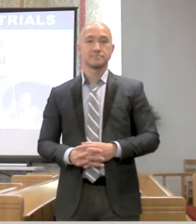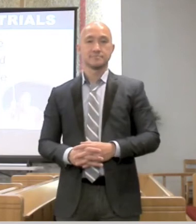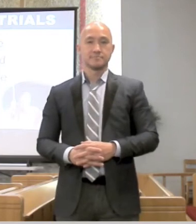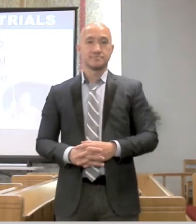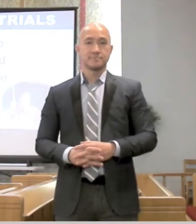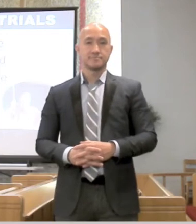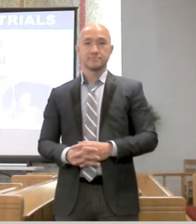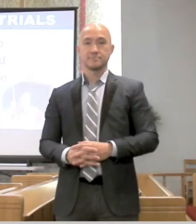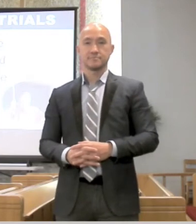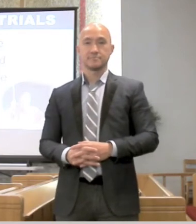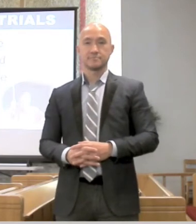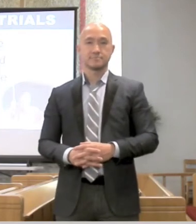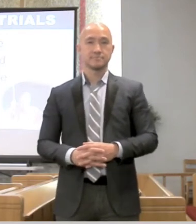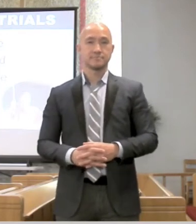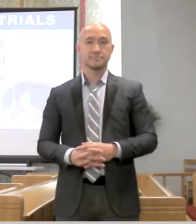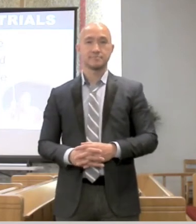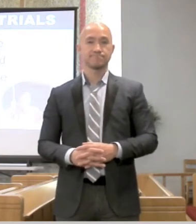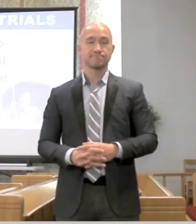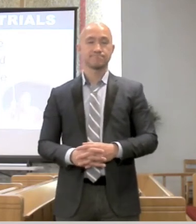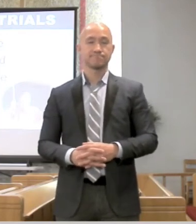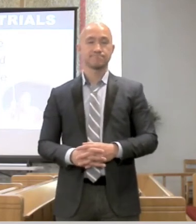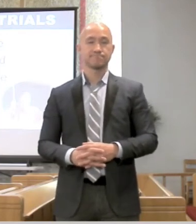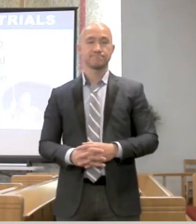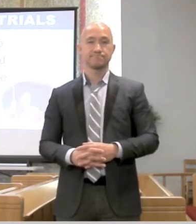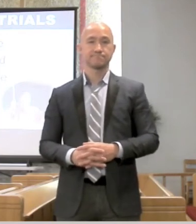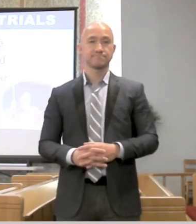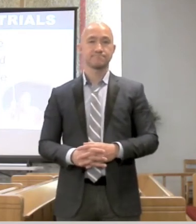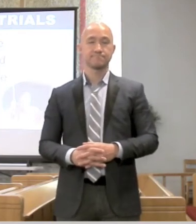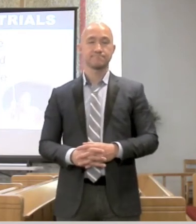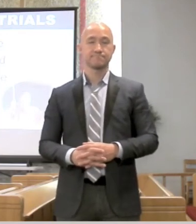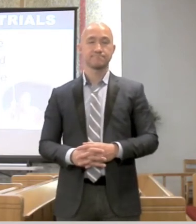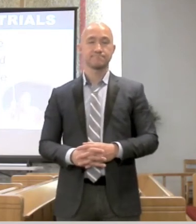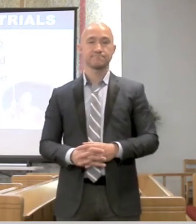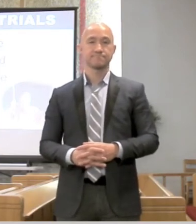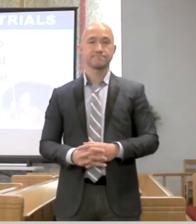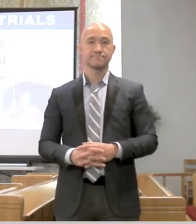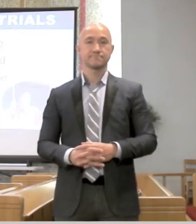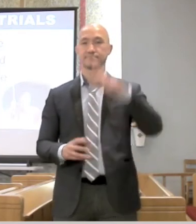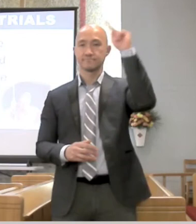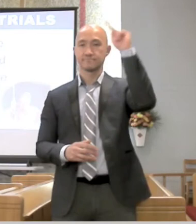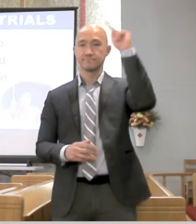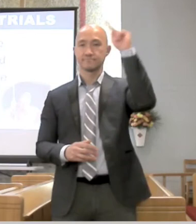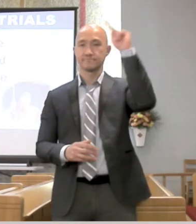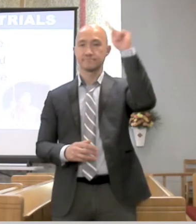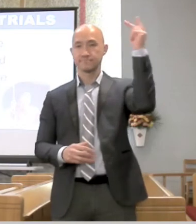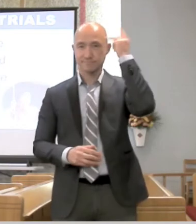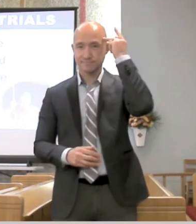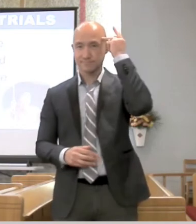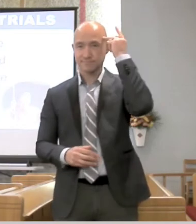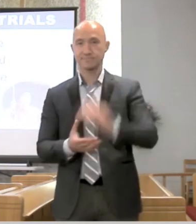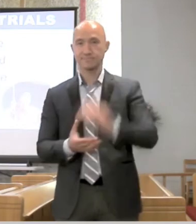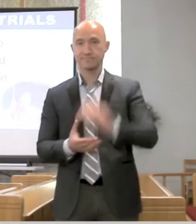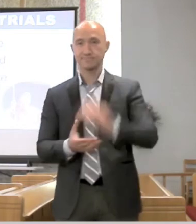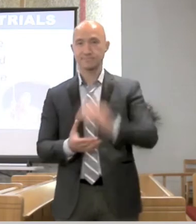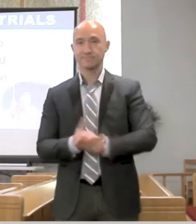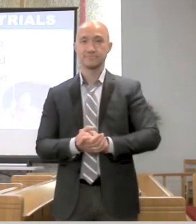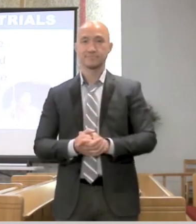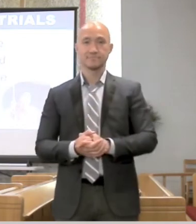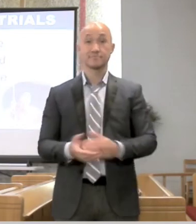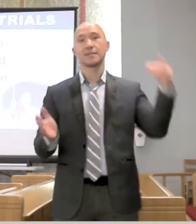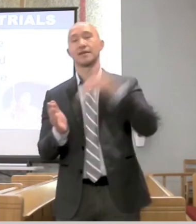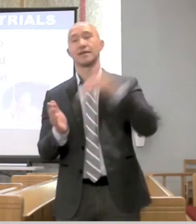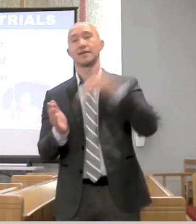really just speaks to our guilty conscience right there. Pilate pronounces Jesus not